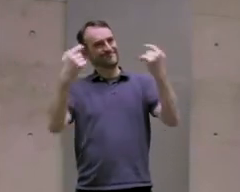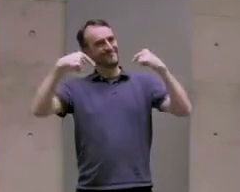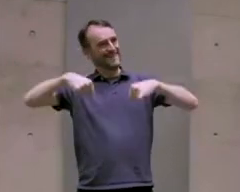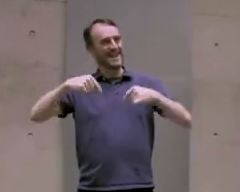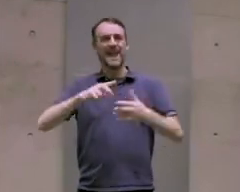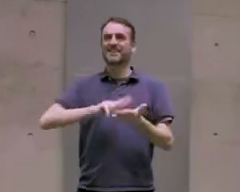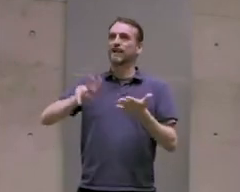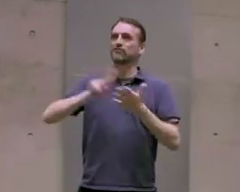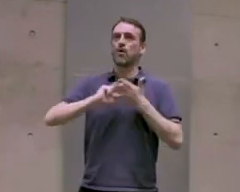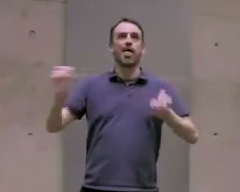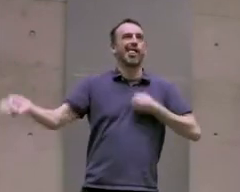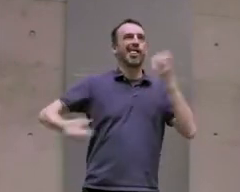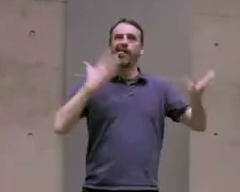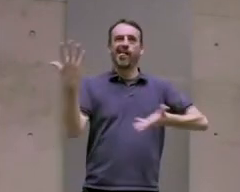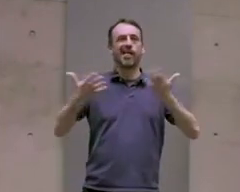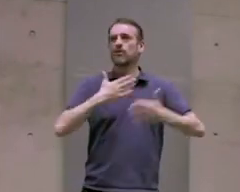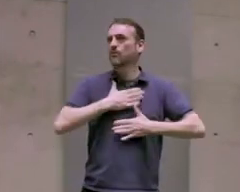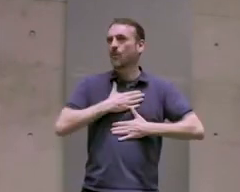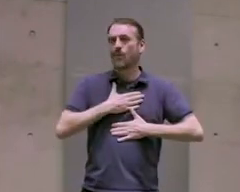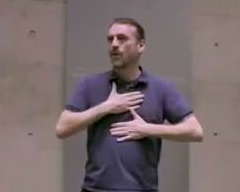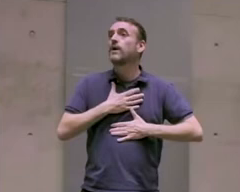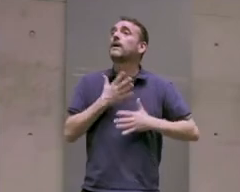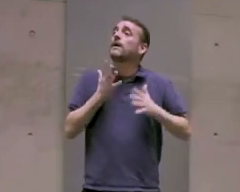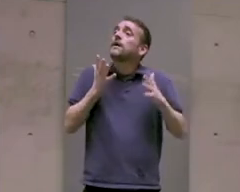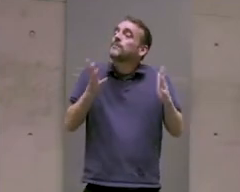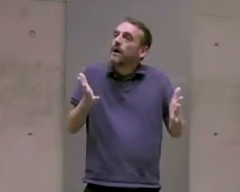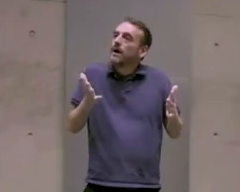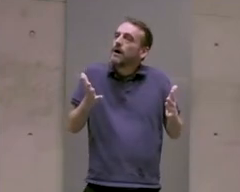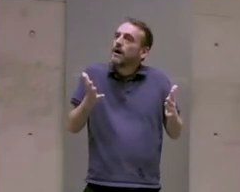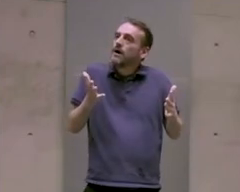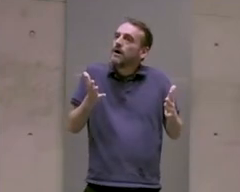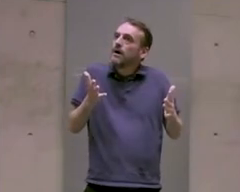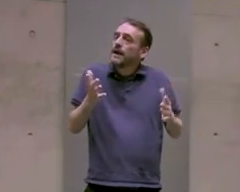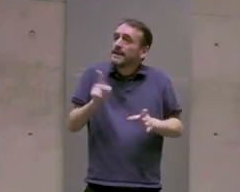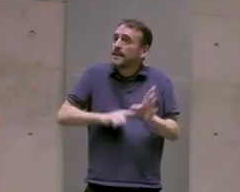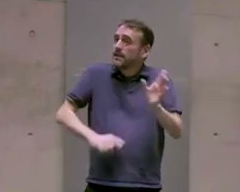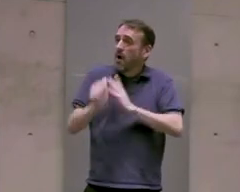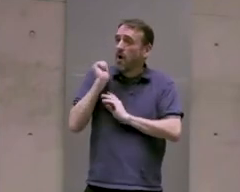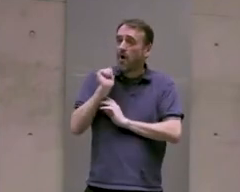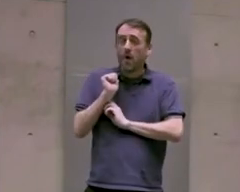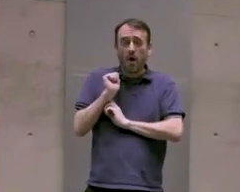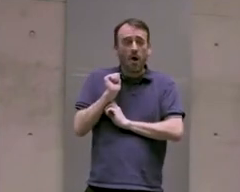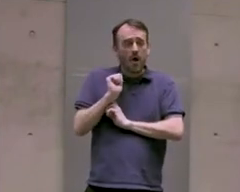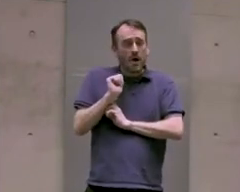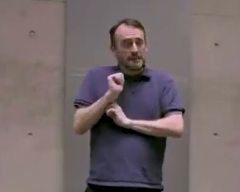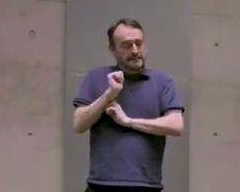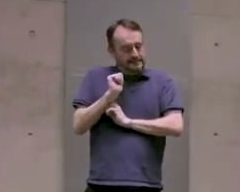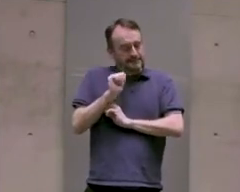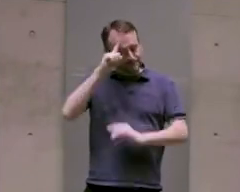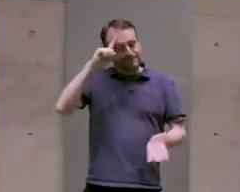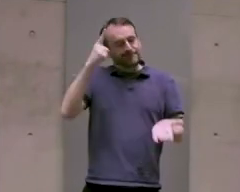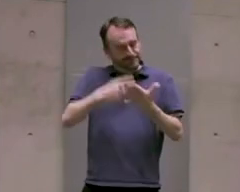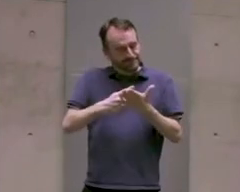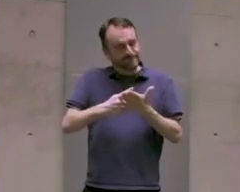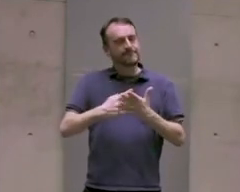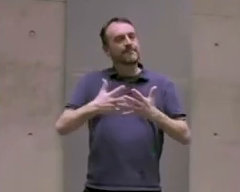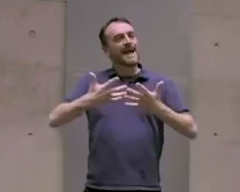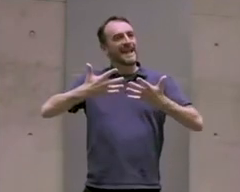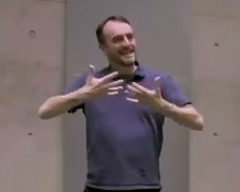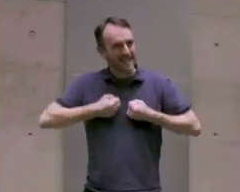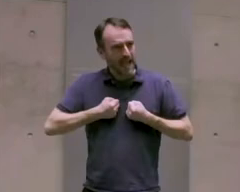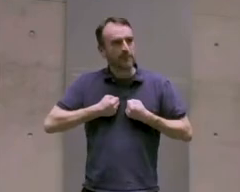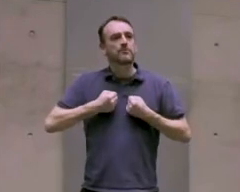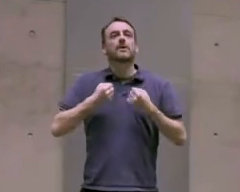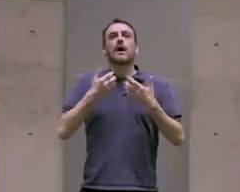thing. And I definitely learned that I had 2 years ago. And I think that's definitely something I had to kind of